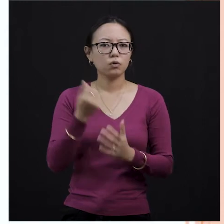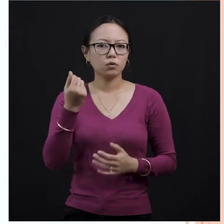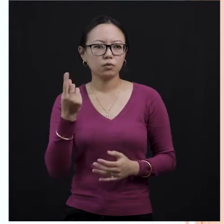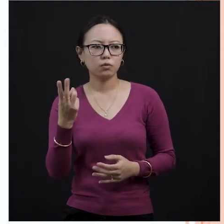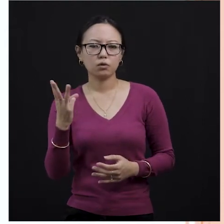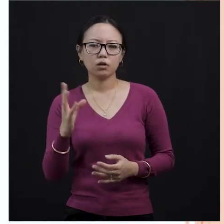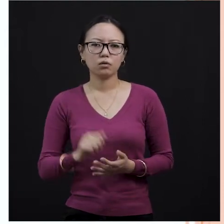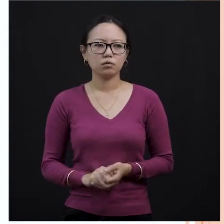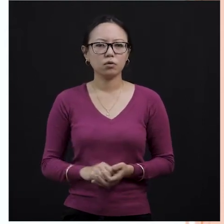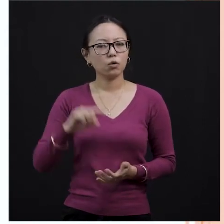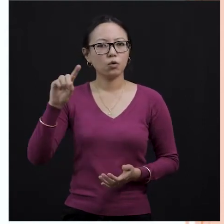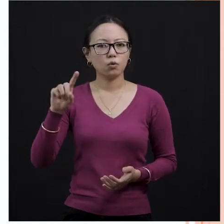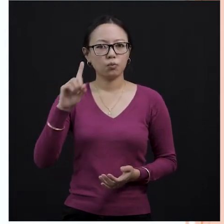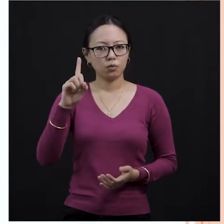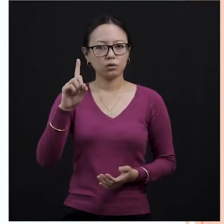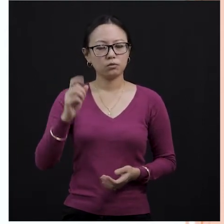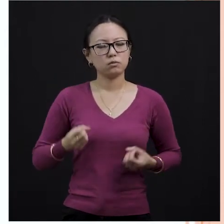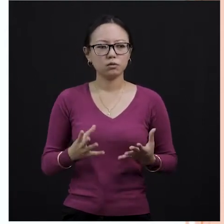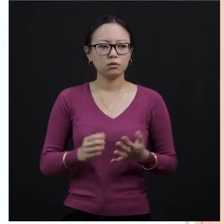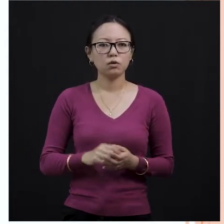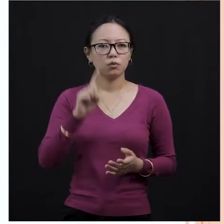from 1. So 1,